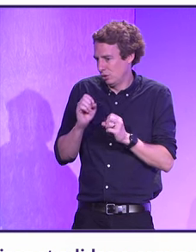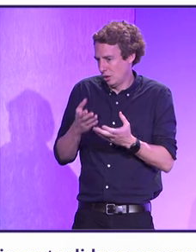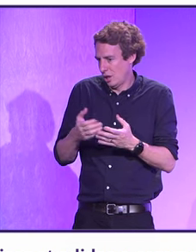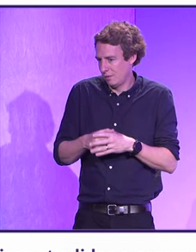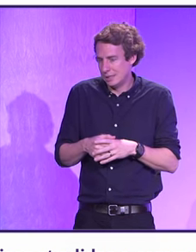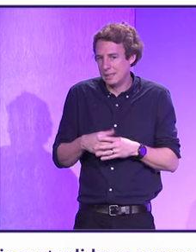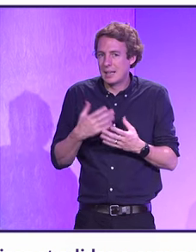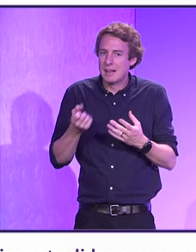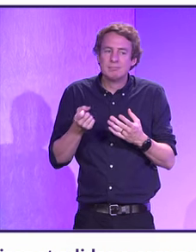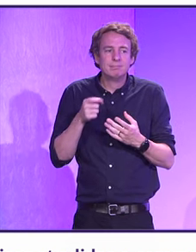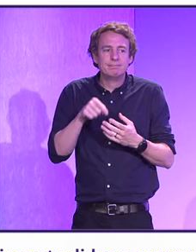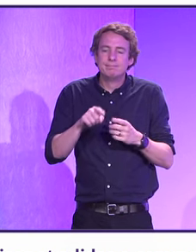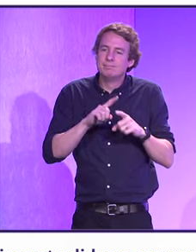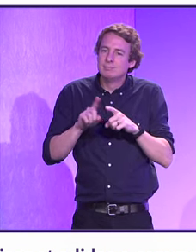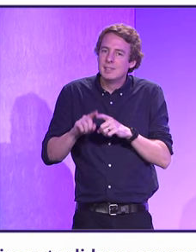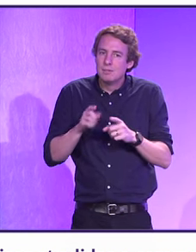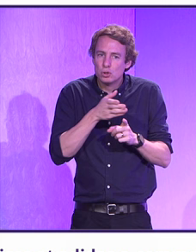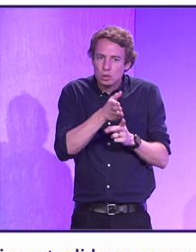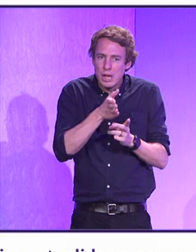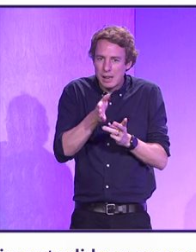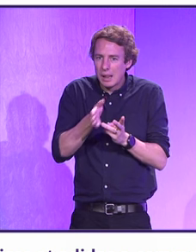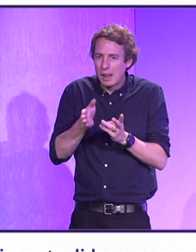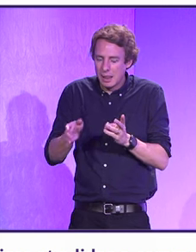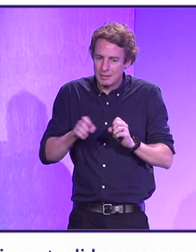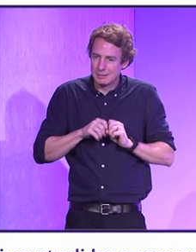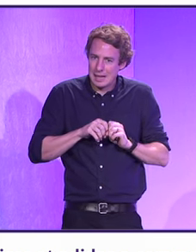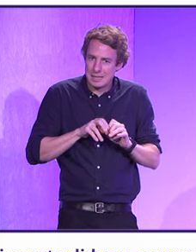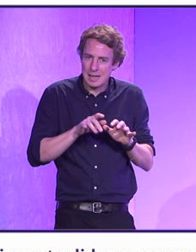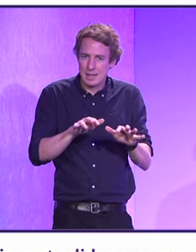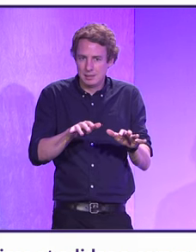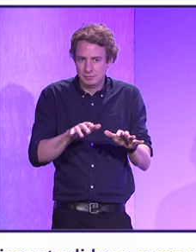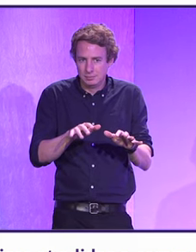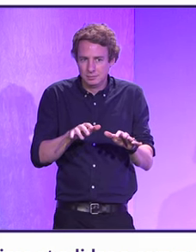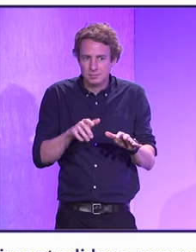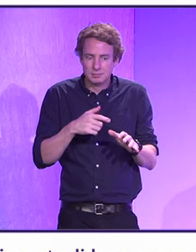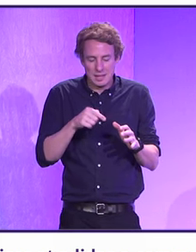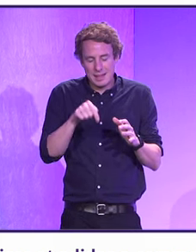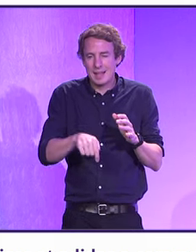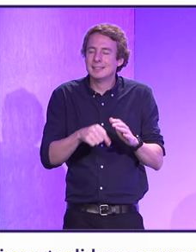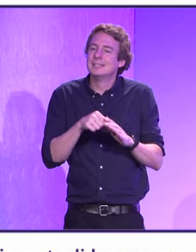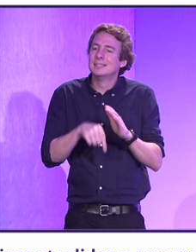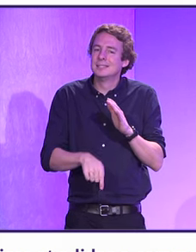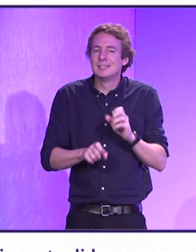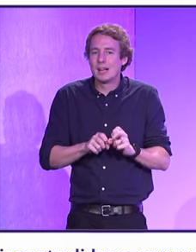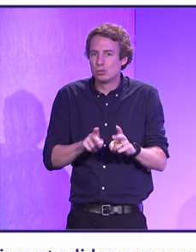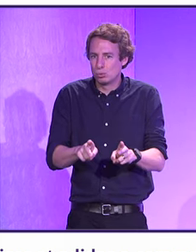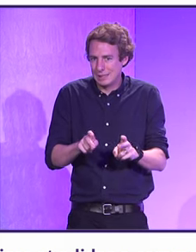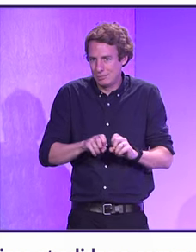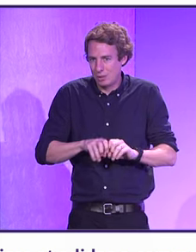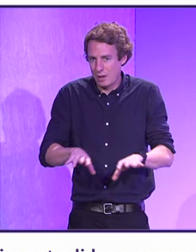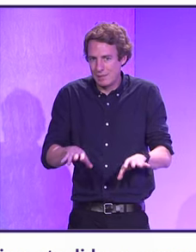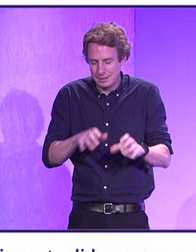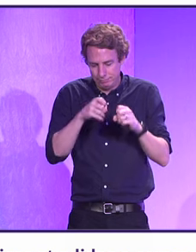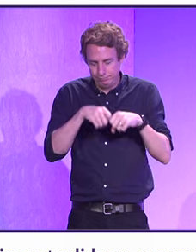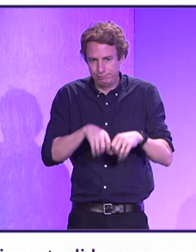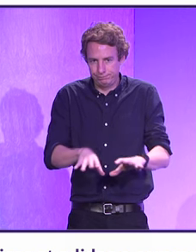that cascades the calls from different upstream services or the different channels to the downstream services. And when I said about the